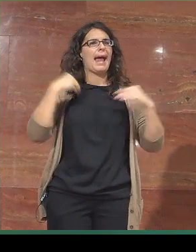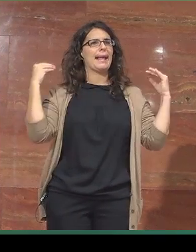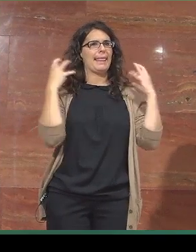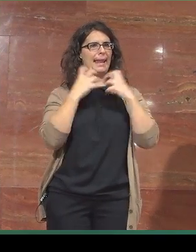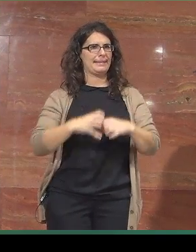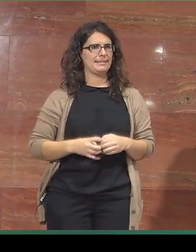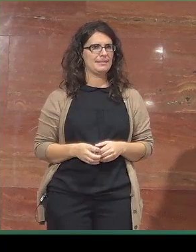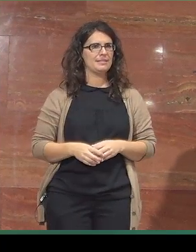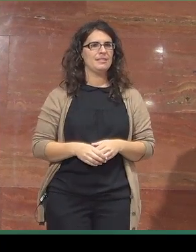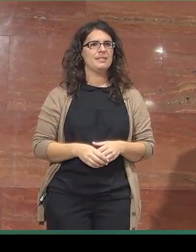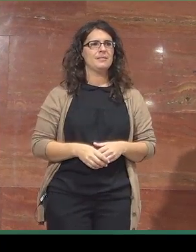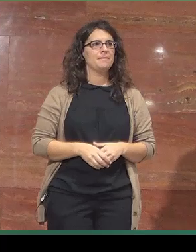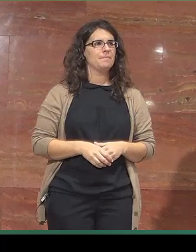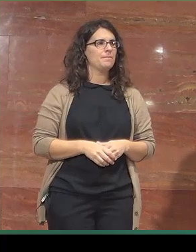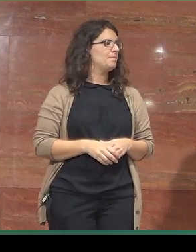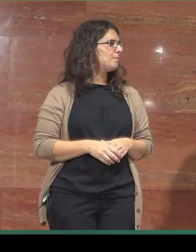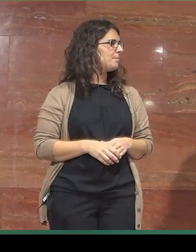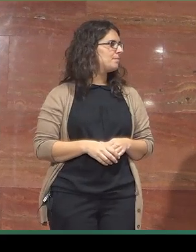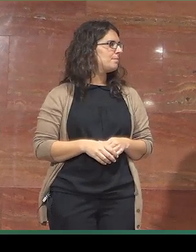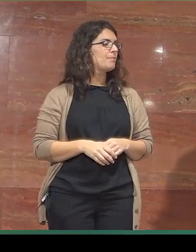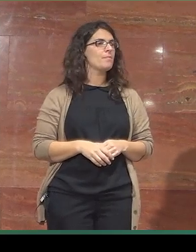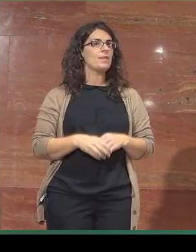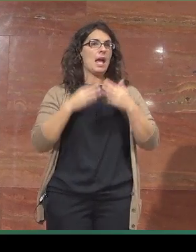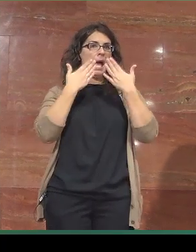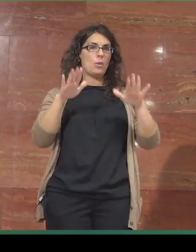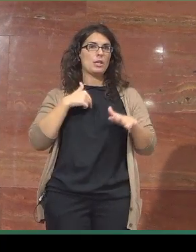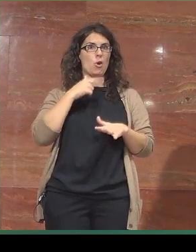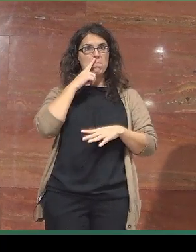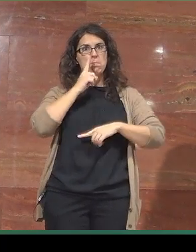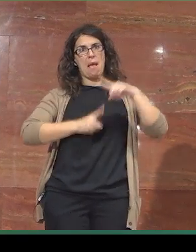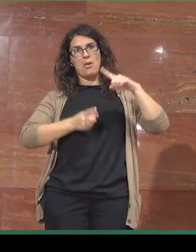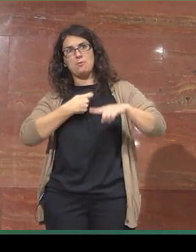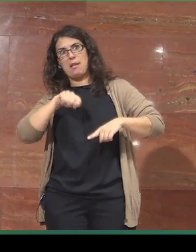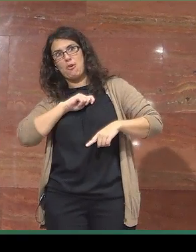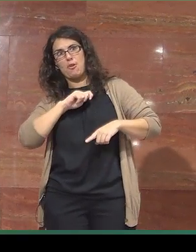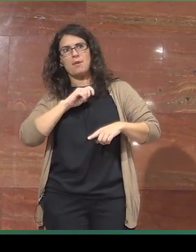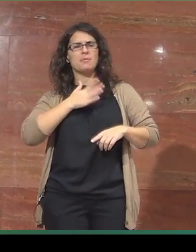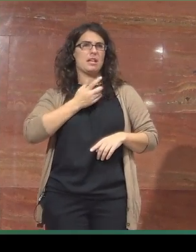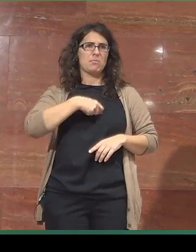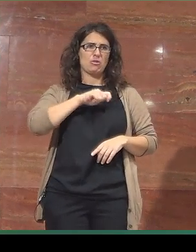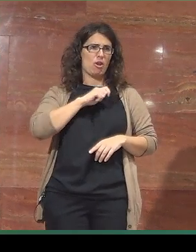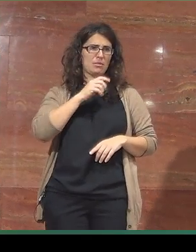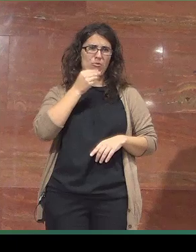half Spanish, my Spanish is so poor that I have to speak to you in English, so I apologise for that.